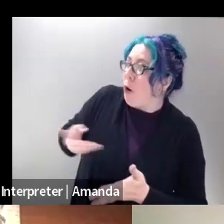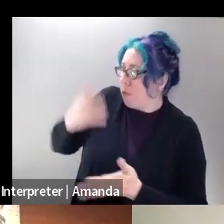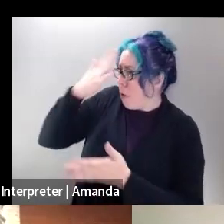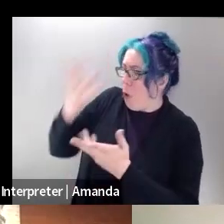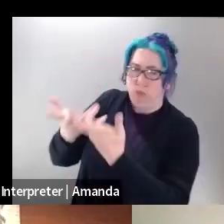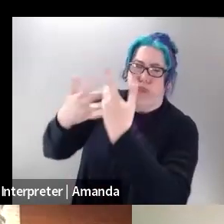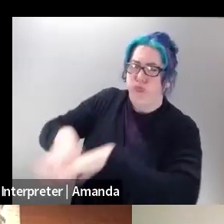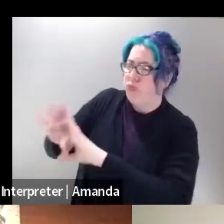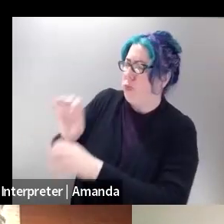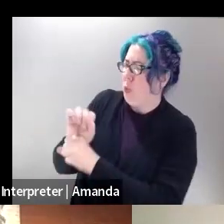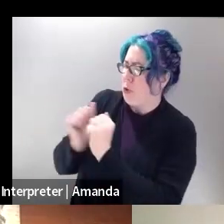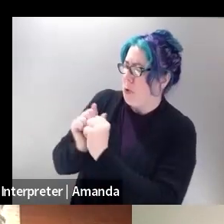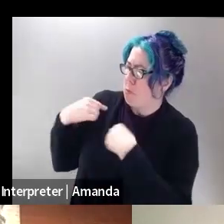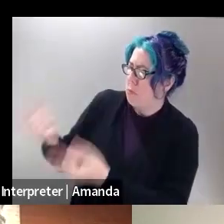project.